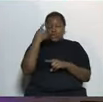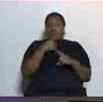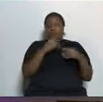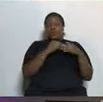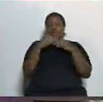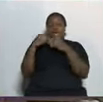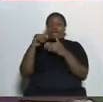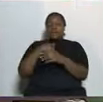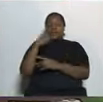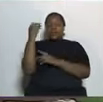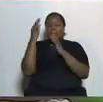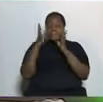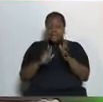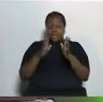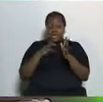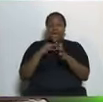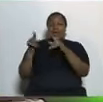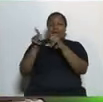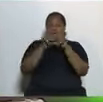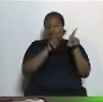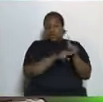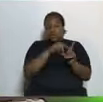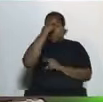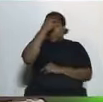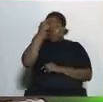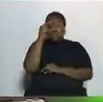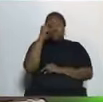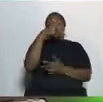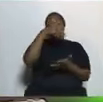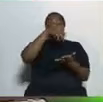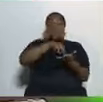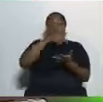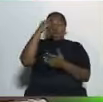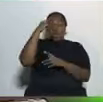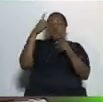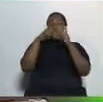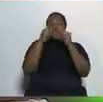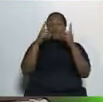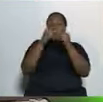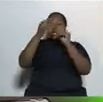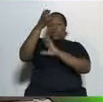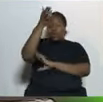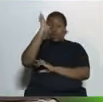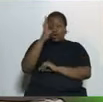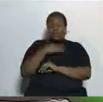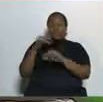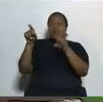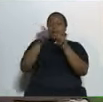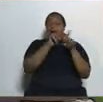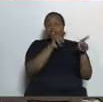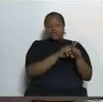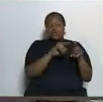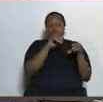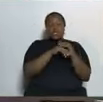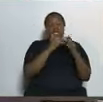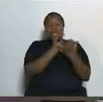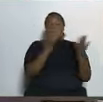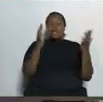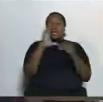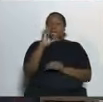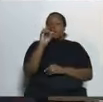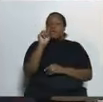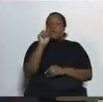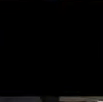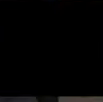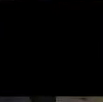was burned at the stake because he stood for the Word of God at any cost. In the last